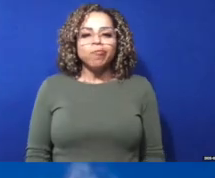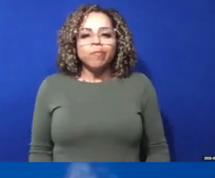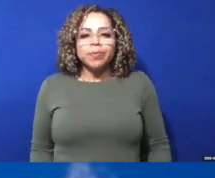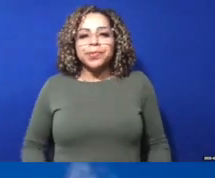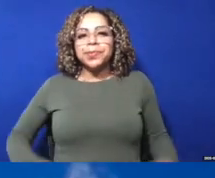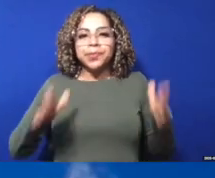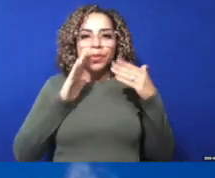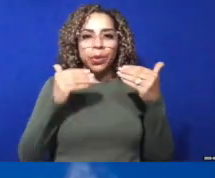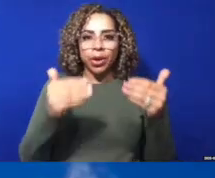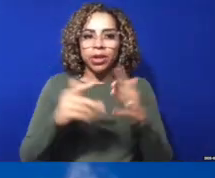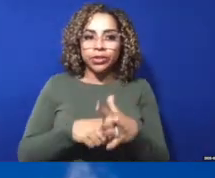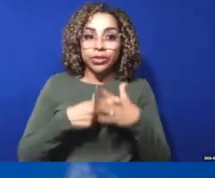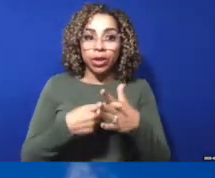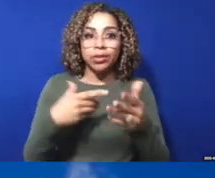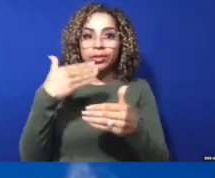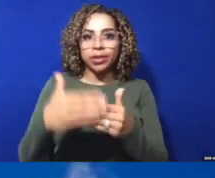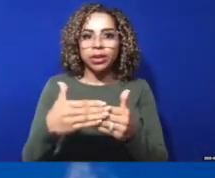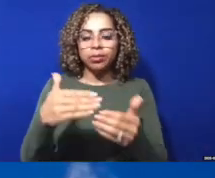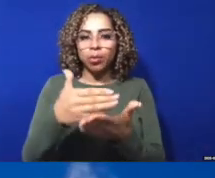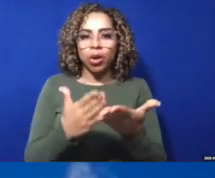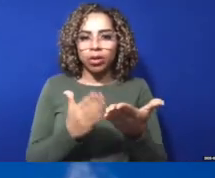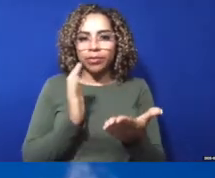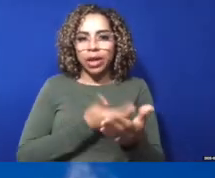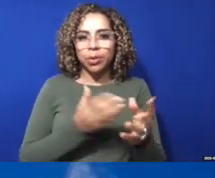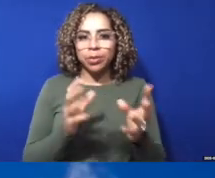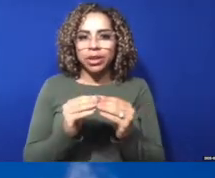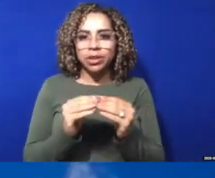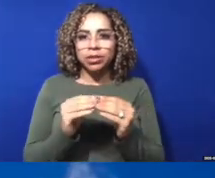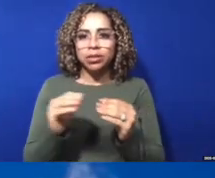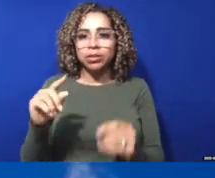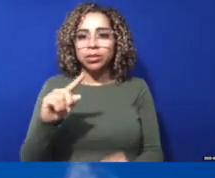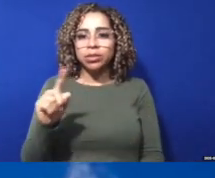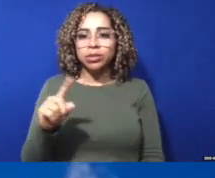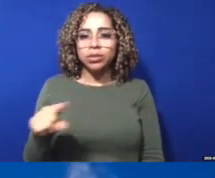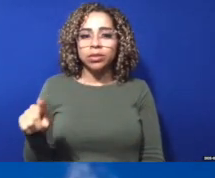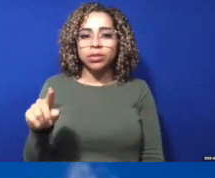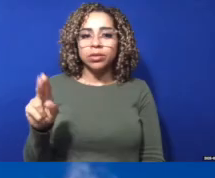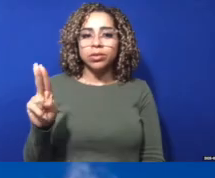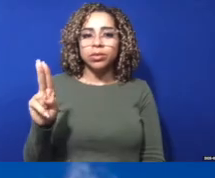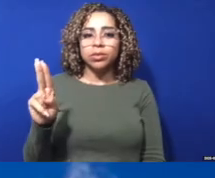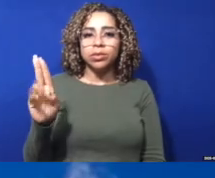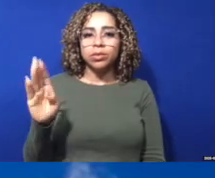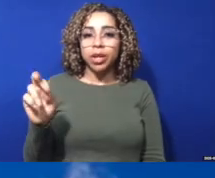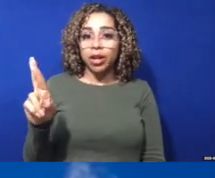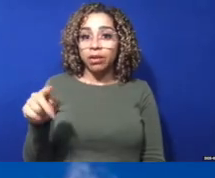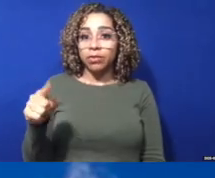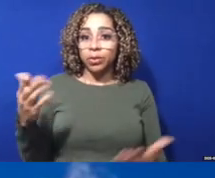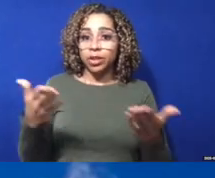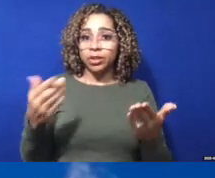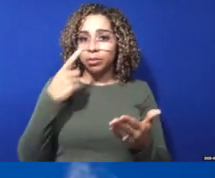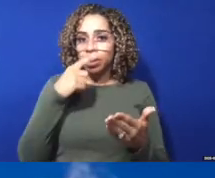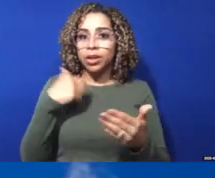the next portion of our meeting. Zubair, if you're back on, if we can advance to the next slide, please.